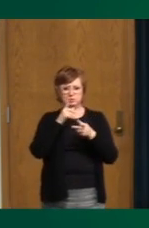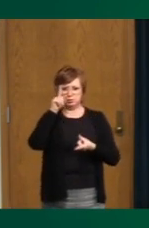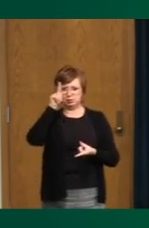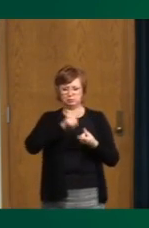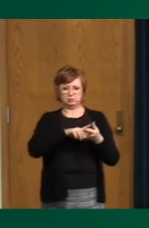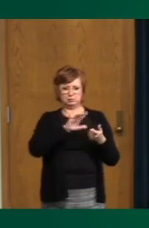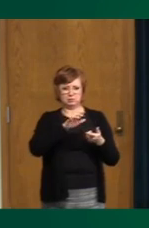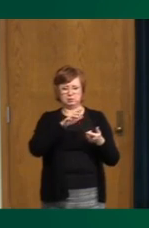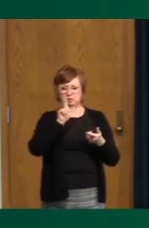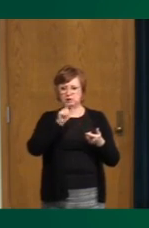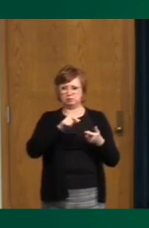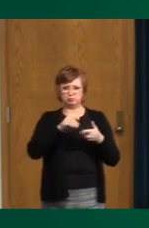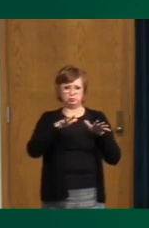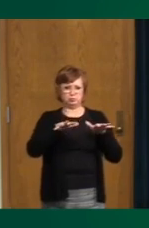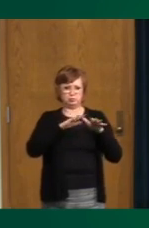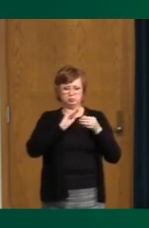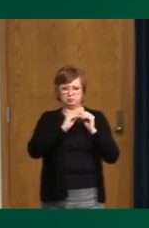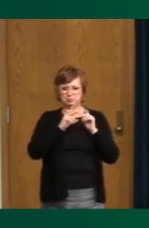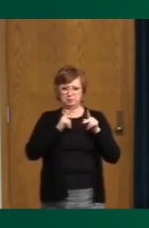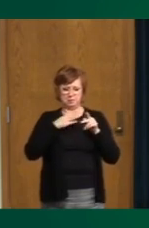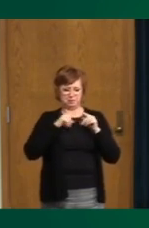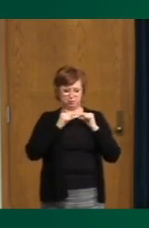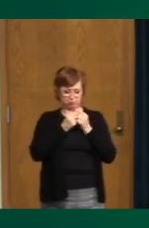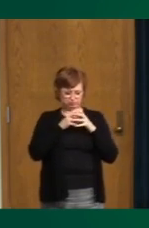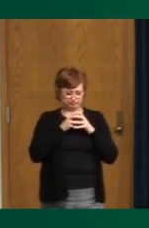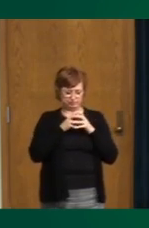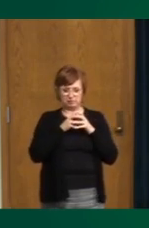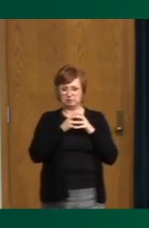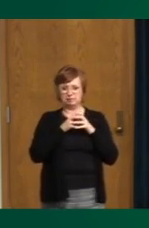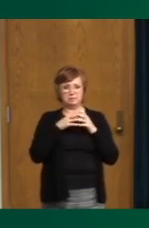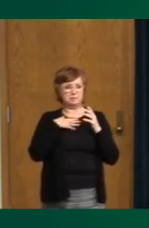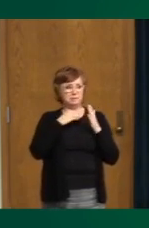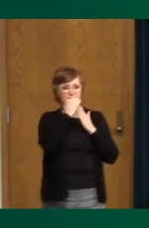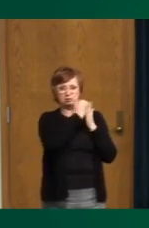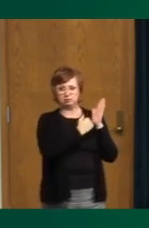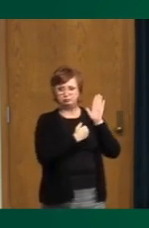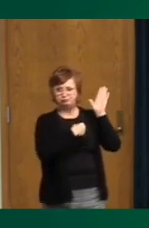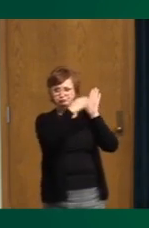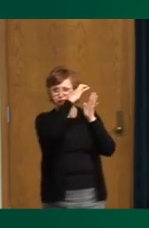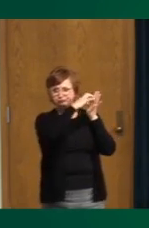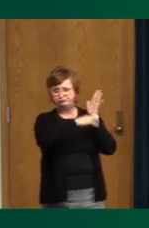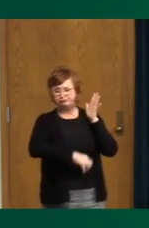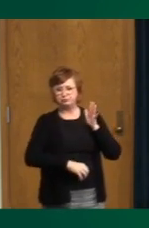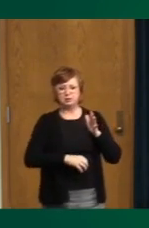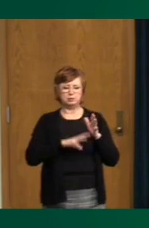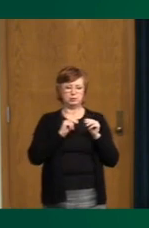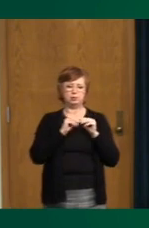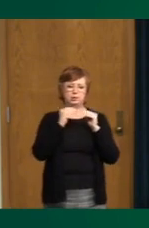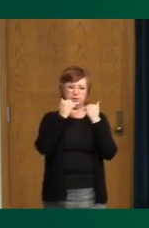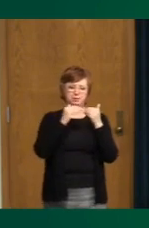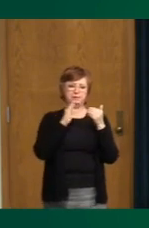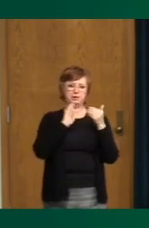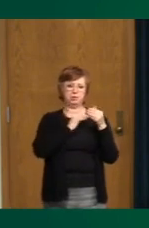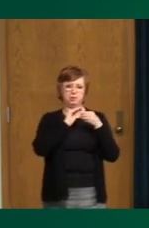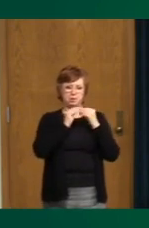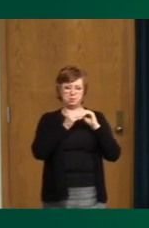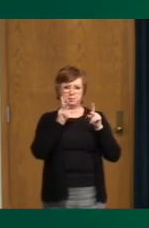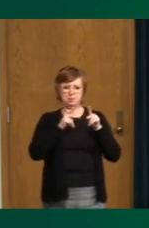of contacts, being able to quickly give our list of close contacts when we present as a